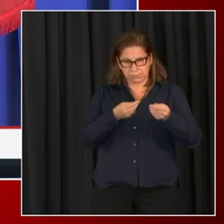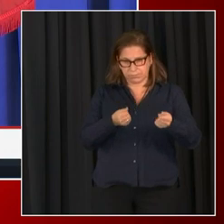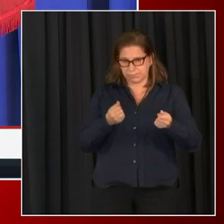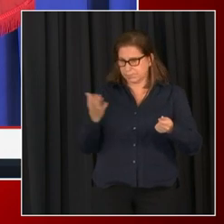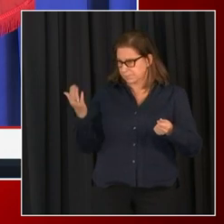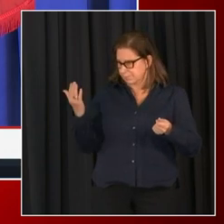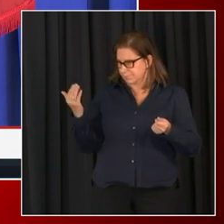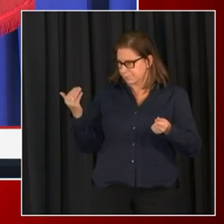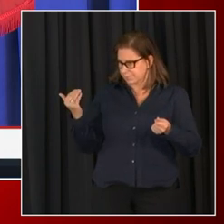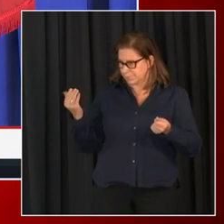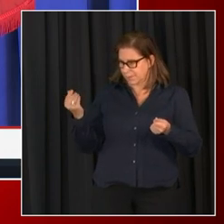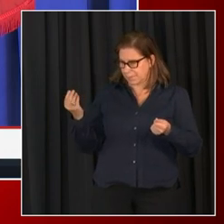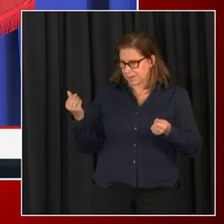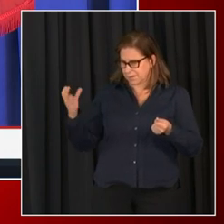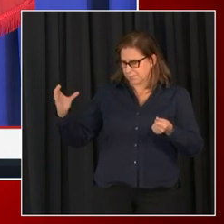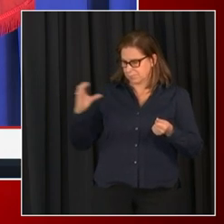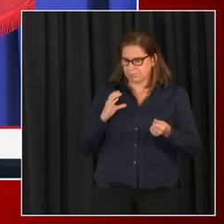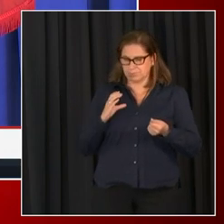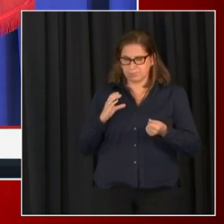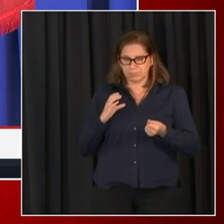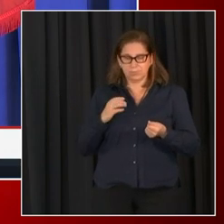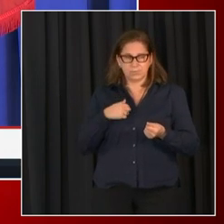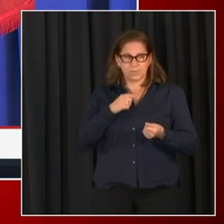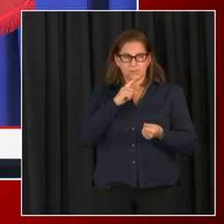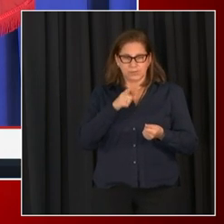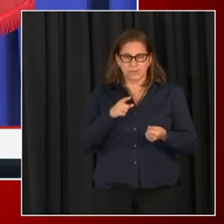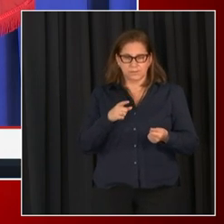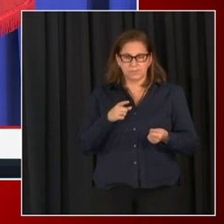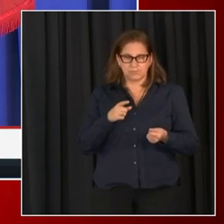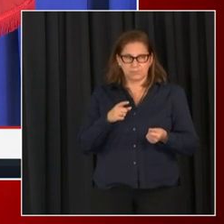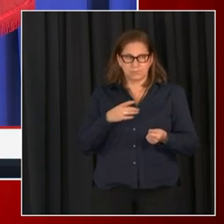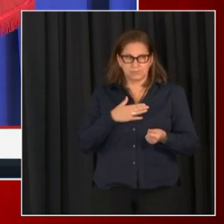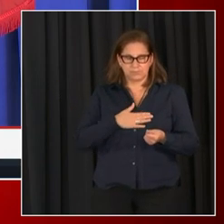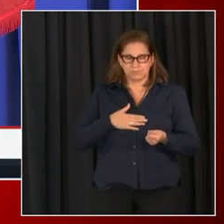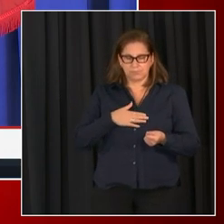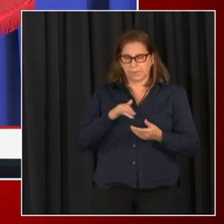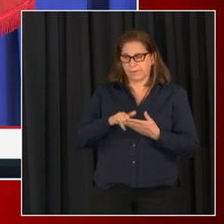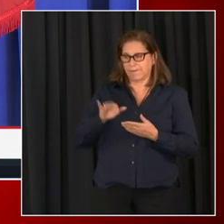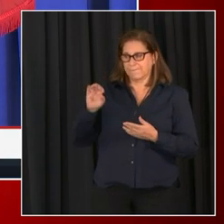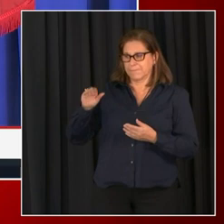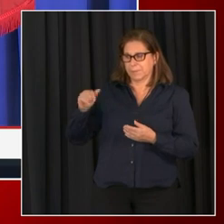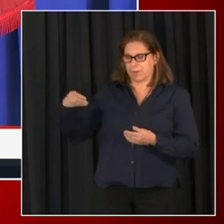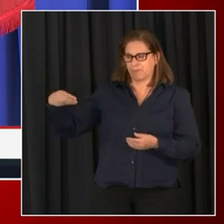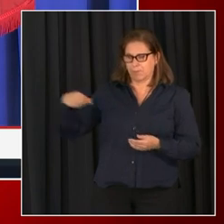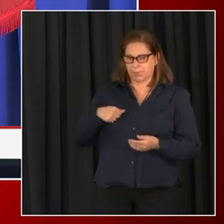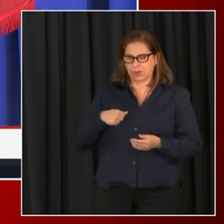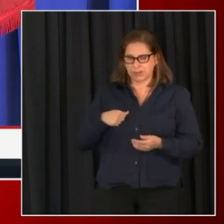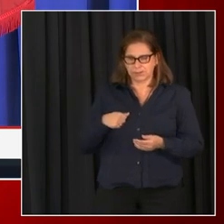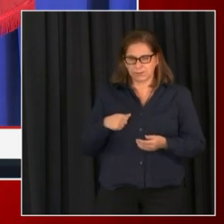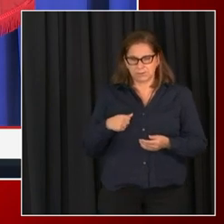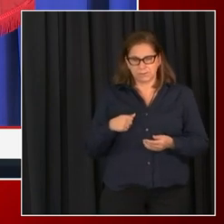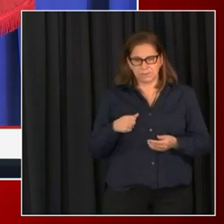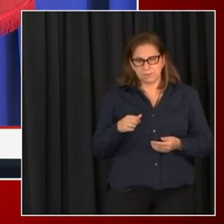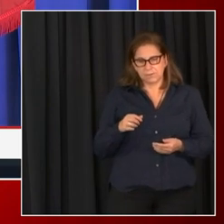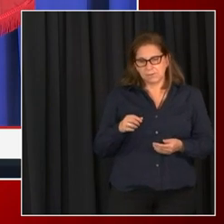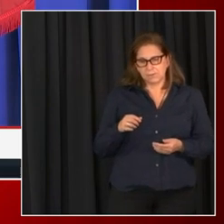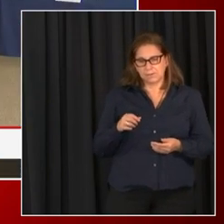So I'm very pleased with where we are, and I'm going to ask Dr. Rodriguez to give you the rundown of those numbers.